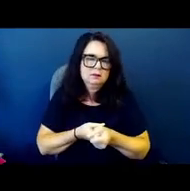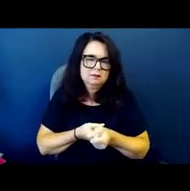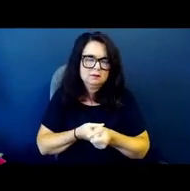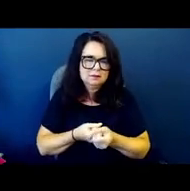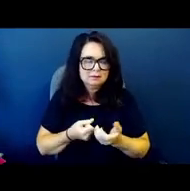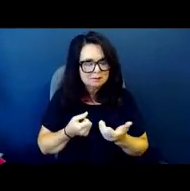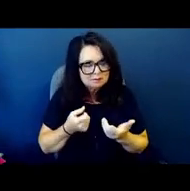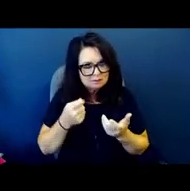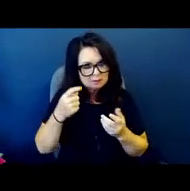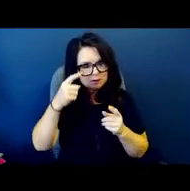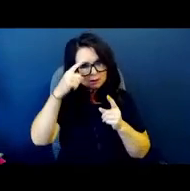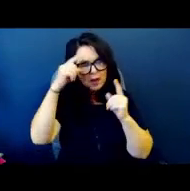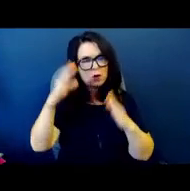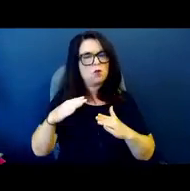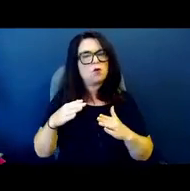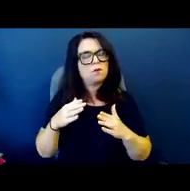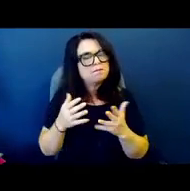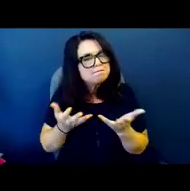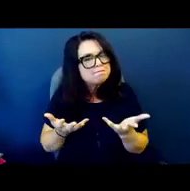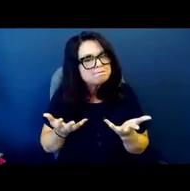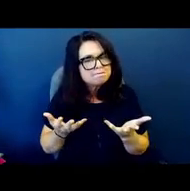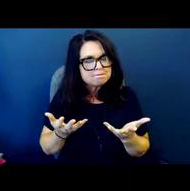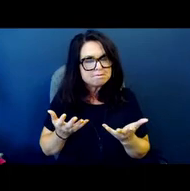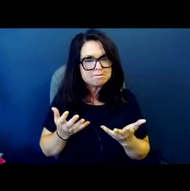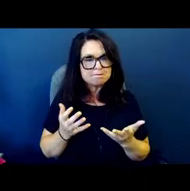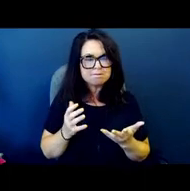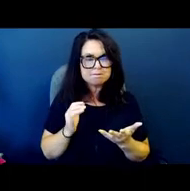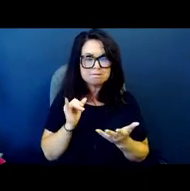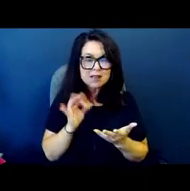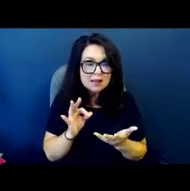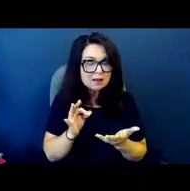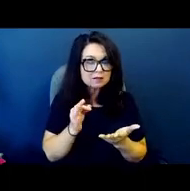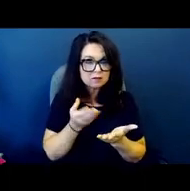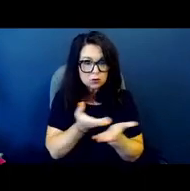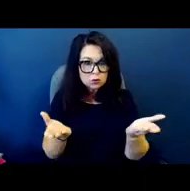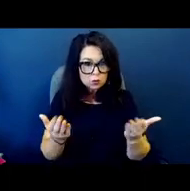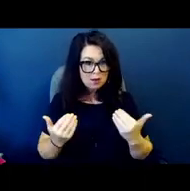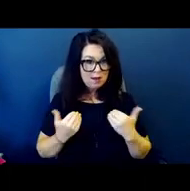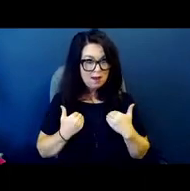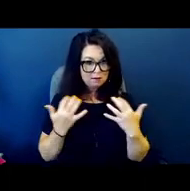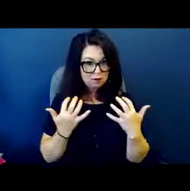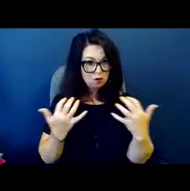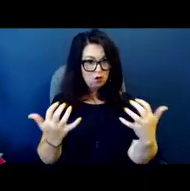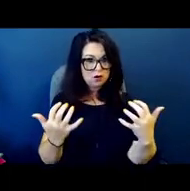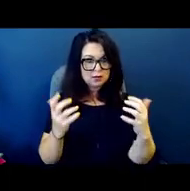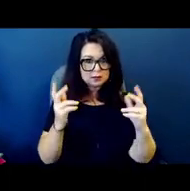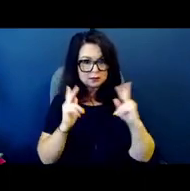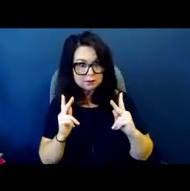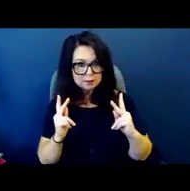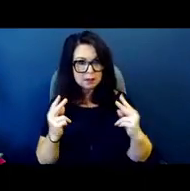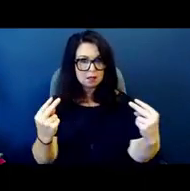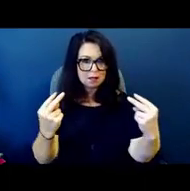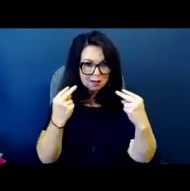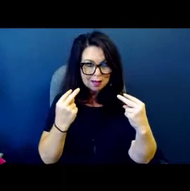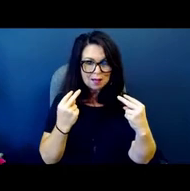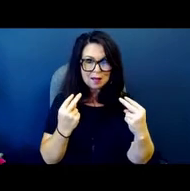I hope that if your audience can get, one of the things I hope the audience gets from this